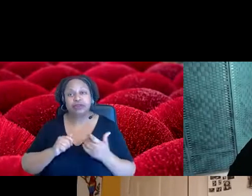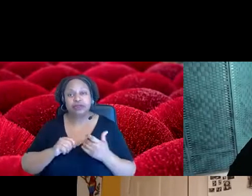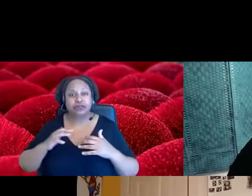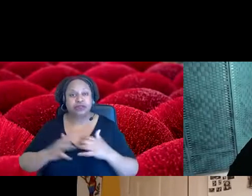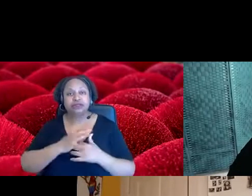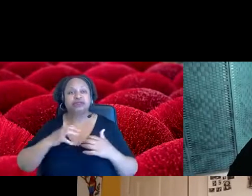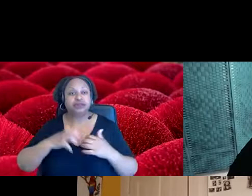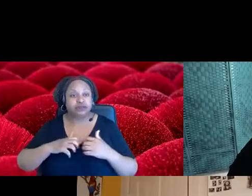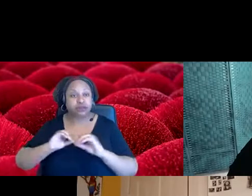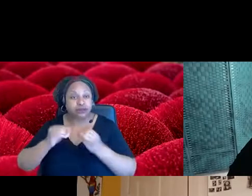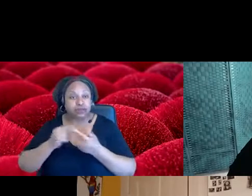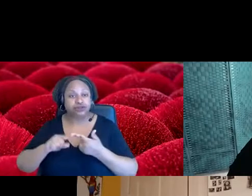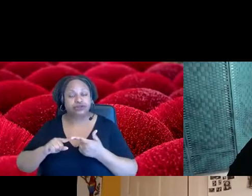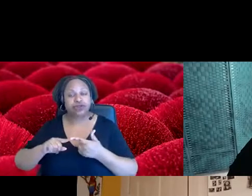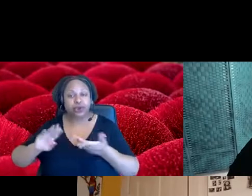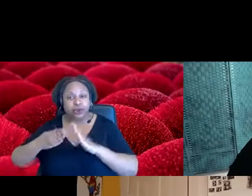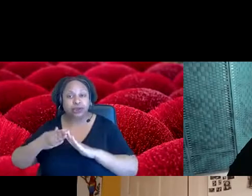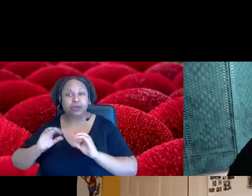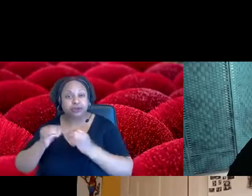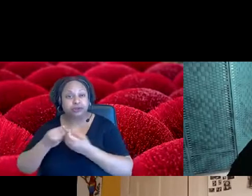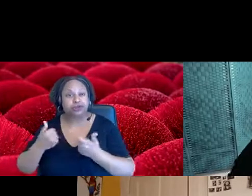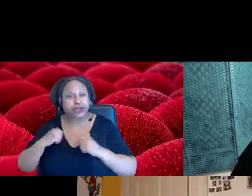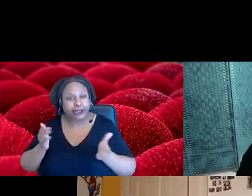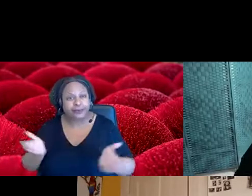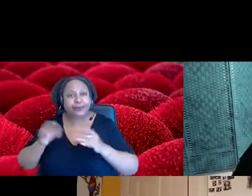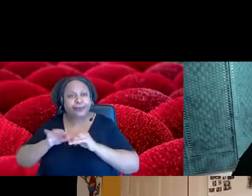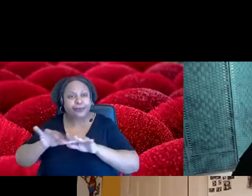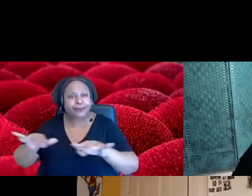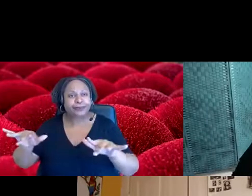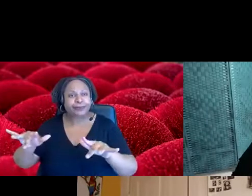organizations, to actually stimulate interest